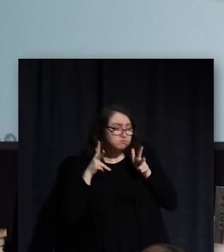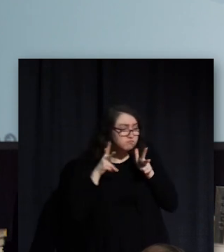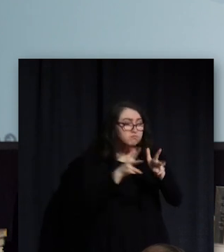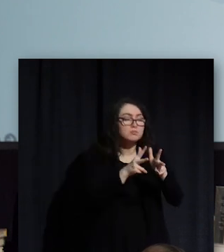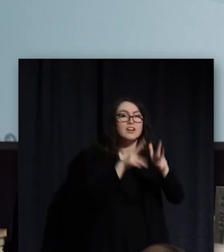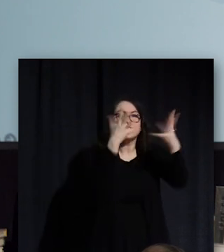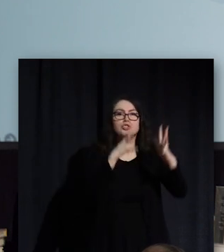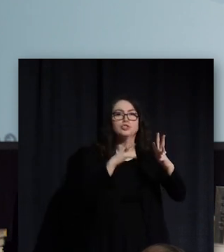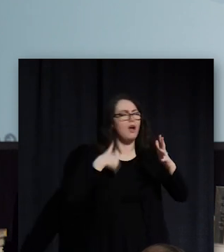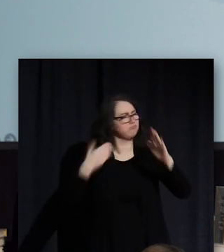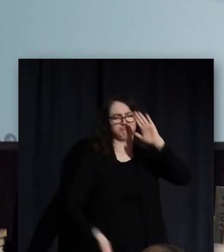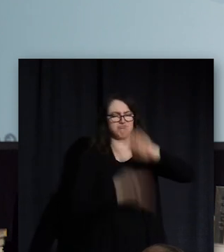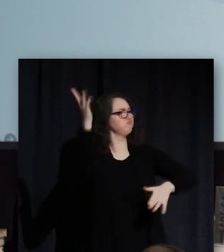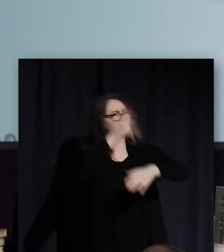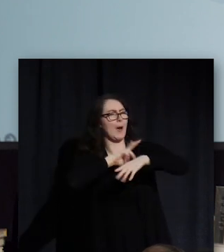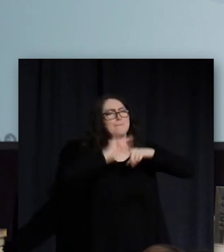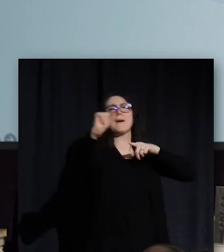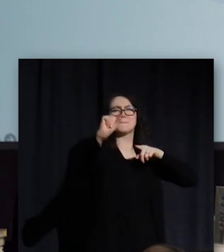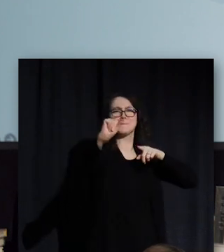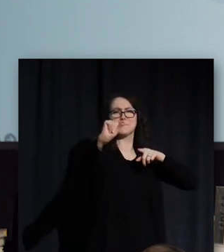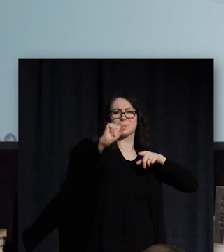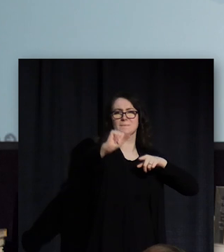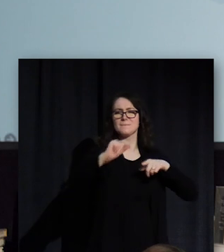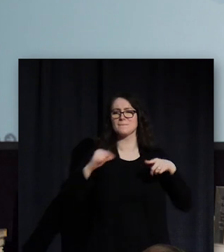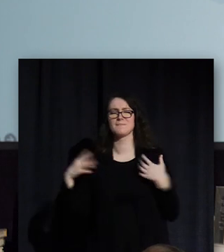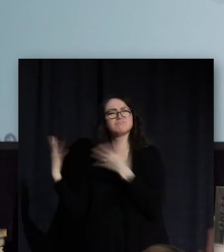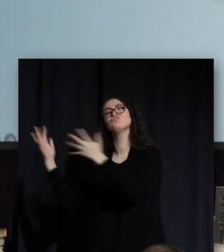take off again as fast as I can.